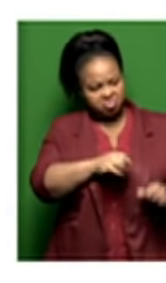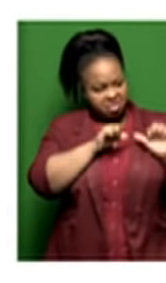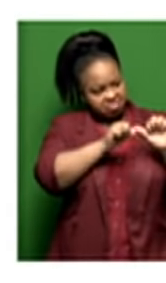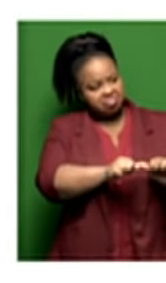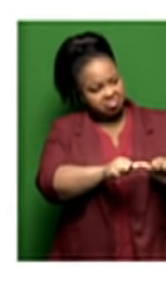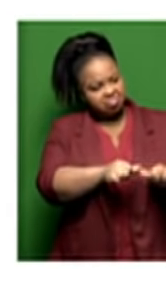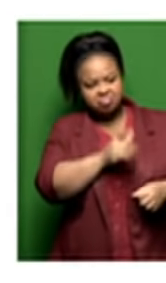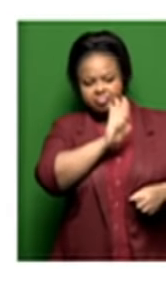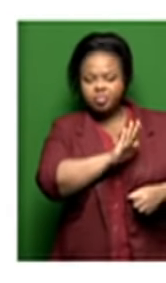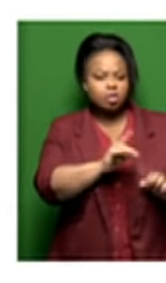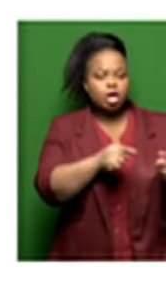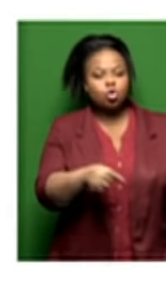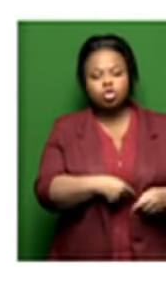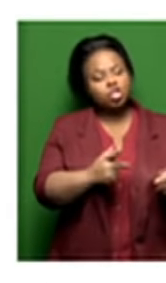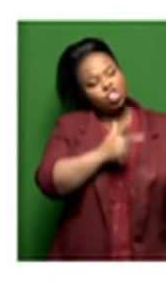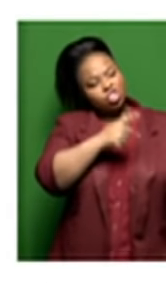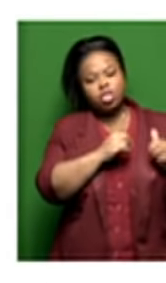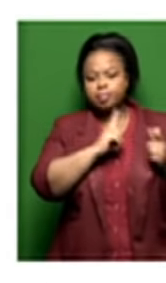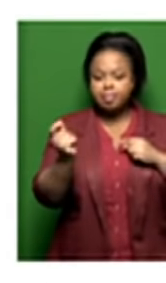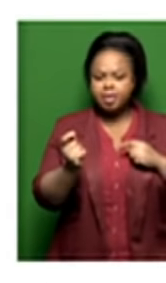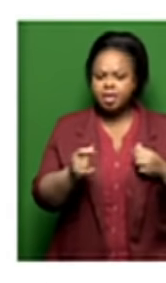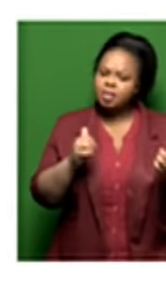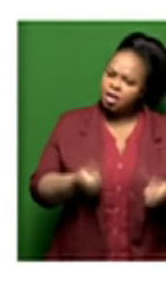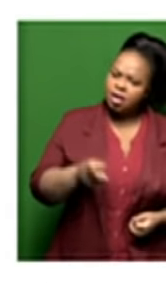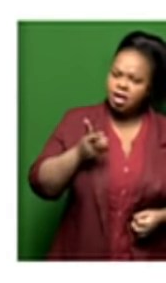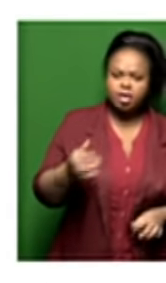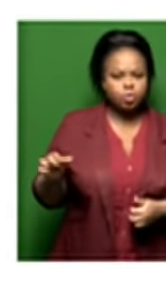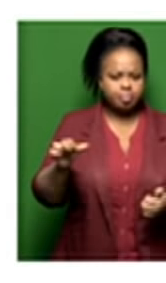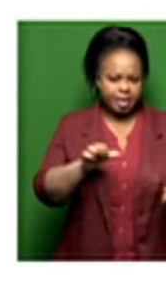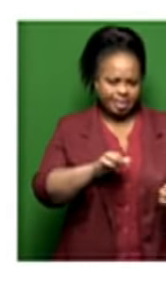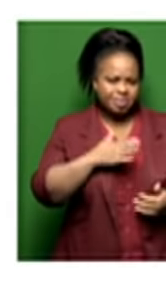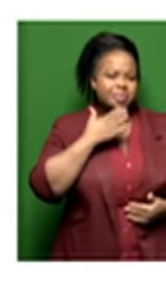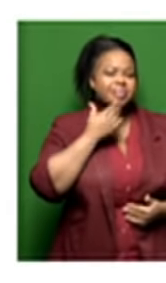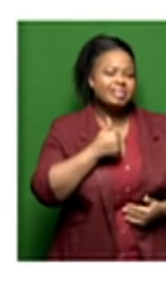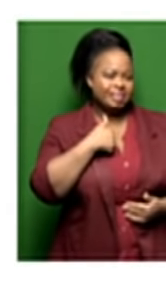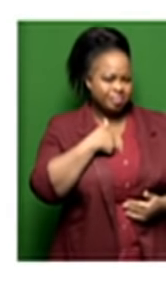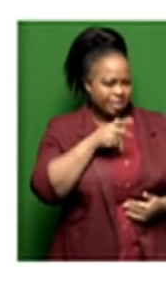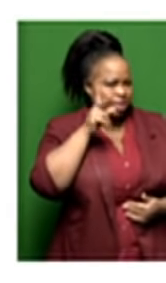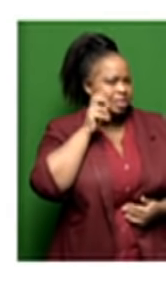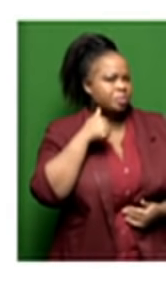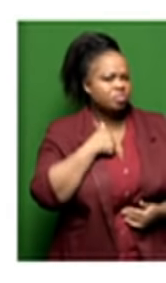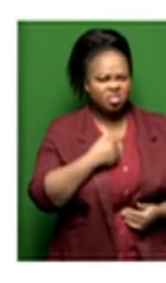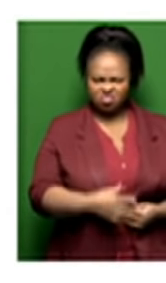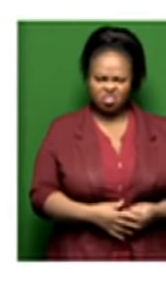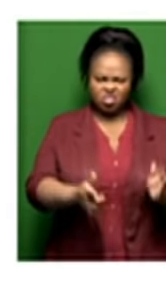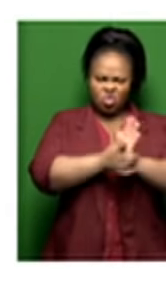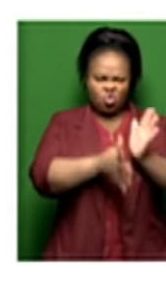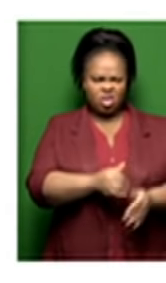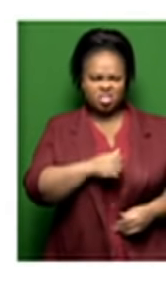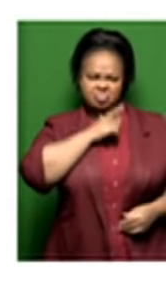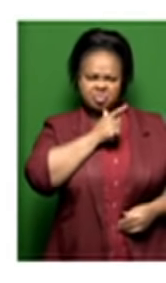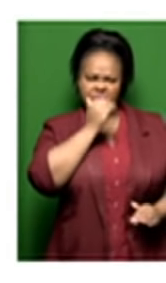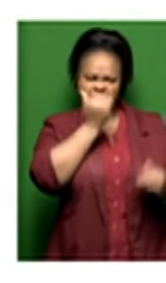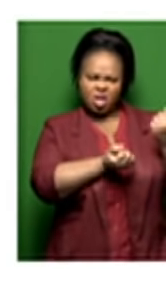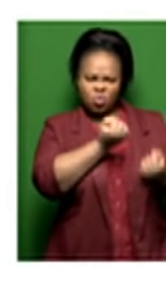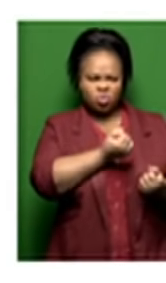your determination. And after that, the very same person coming back and saying, can you hear me? And that is why the lawyers there in Pietermaritzburg High Court,